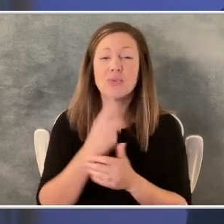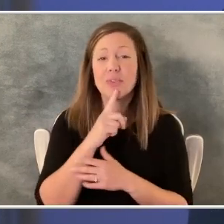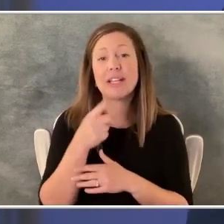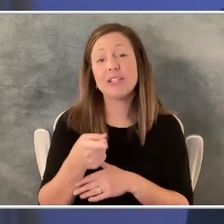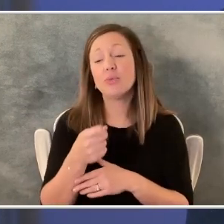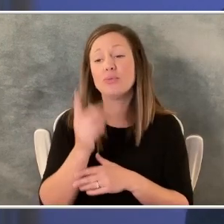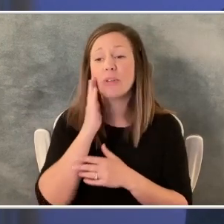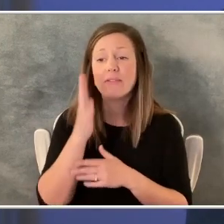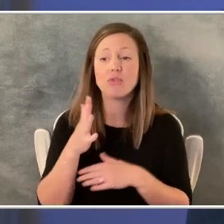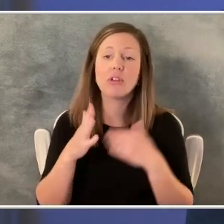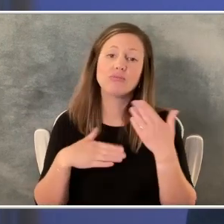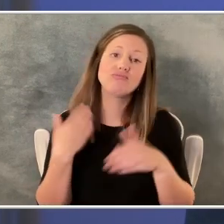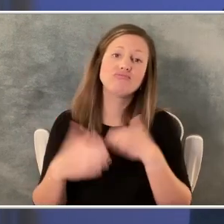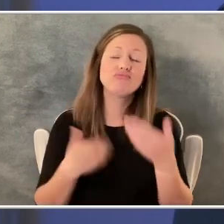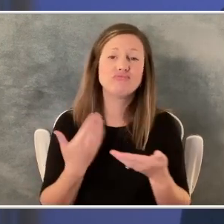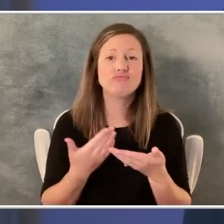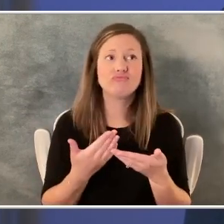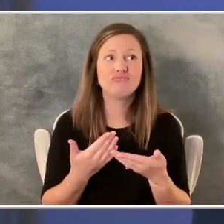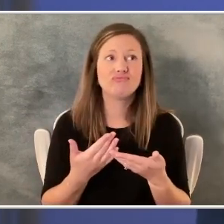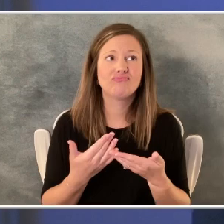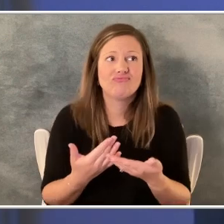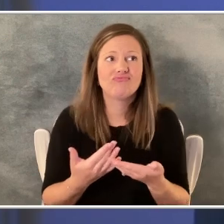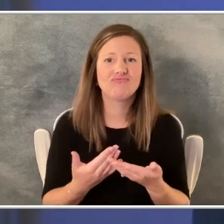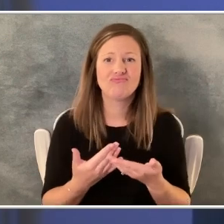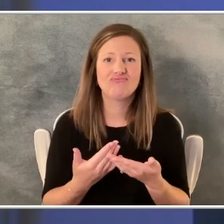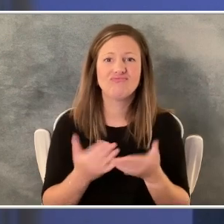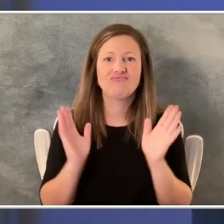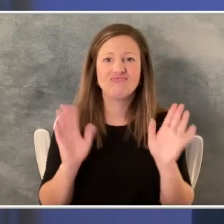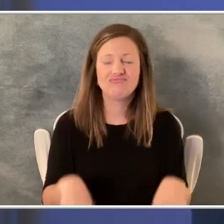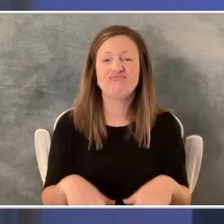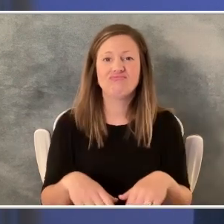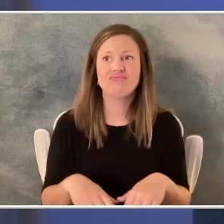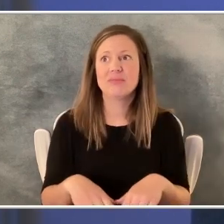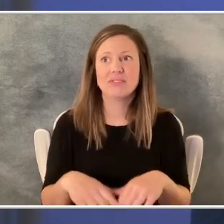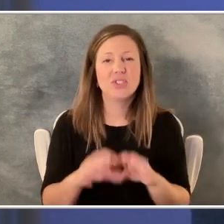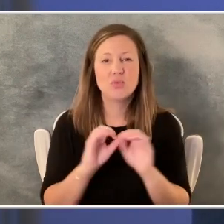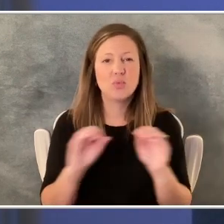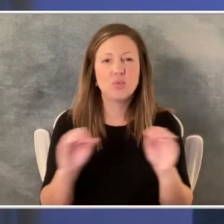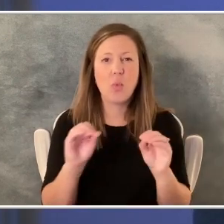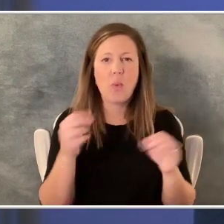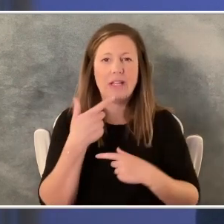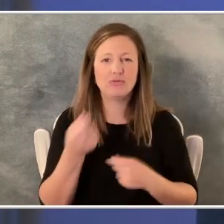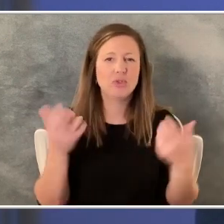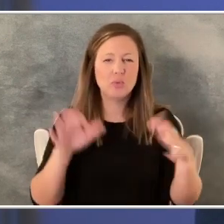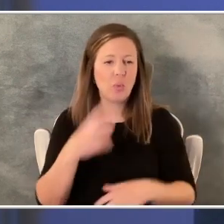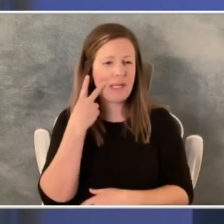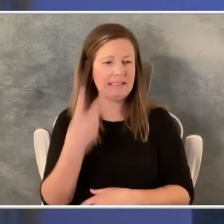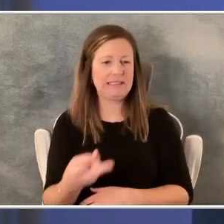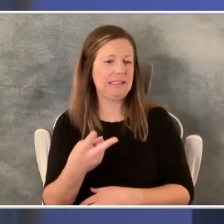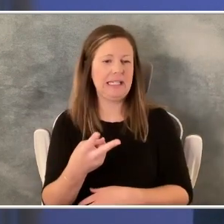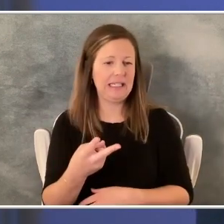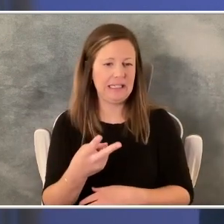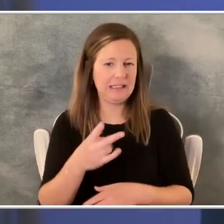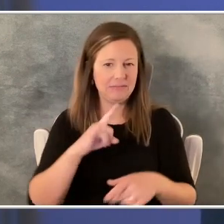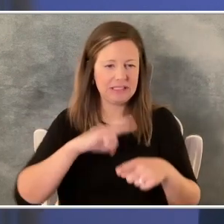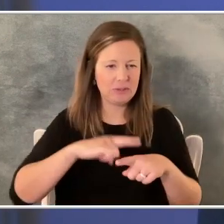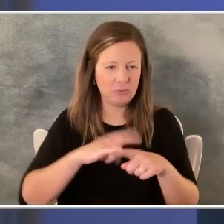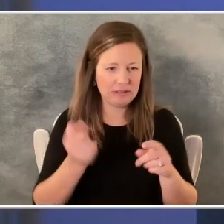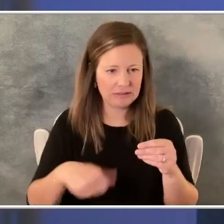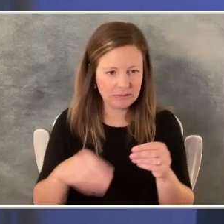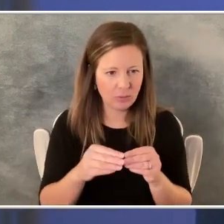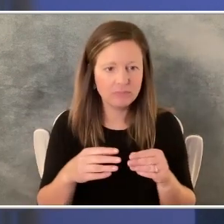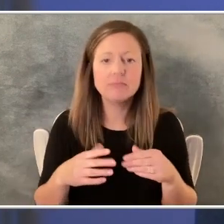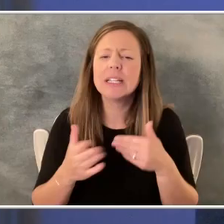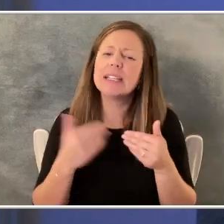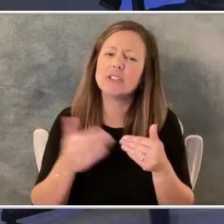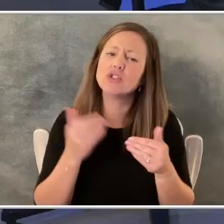you just don't want to even see them again, and that's easier to stop at that point.